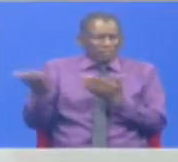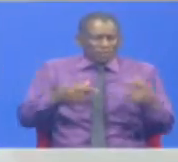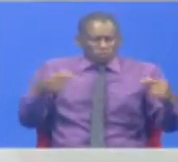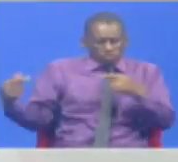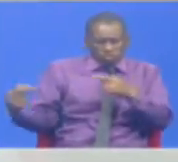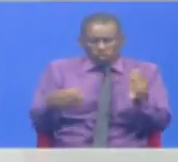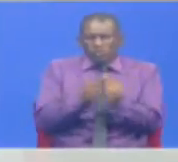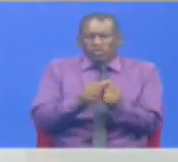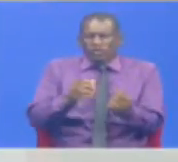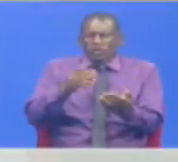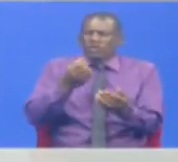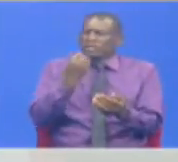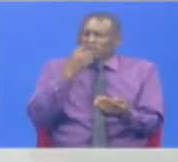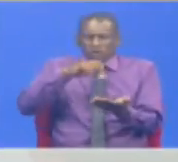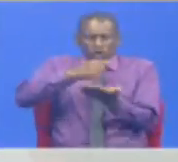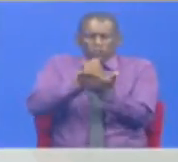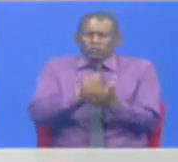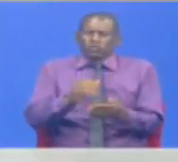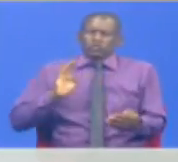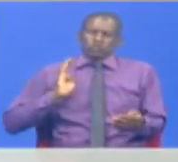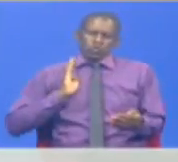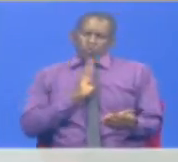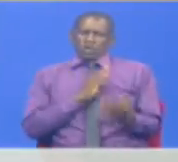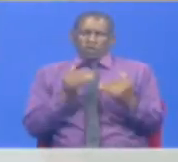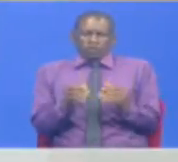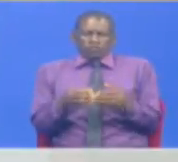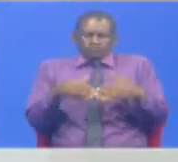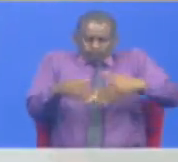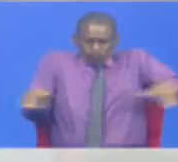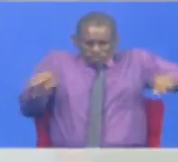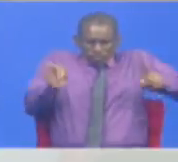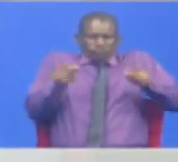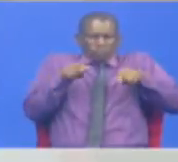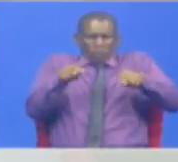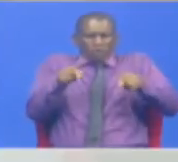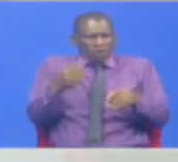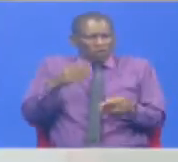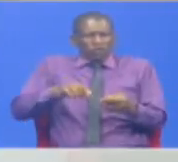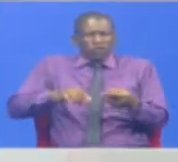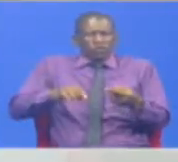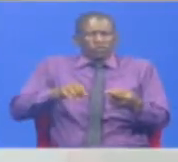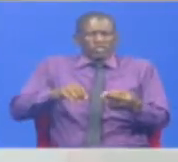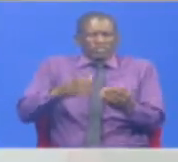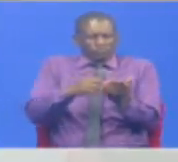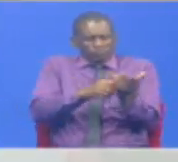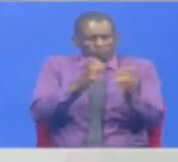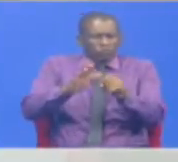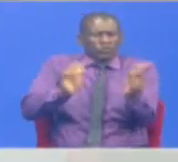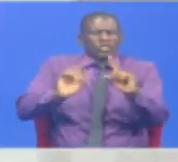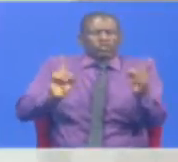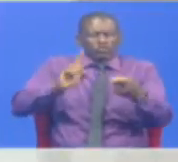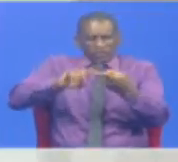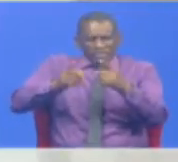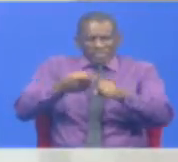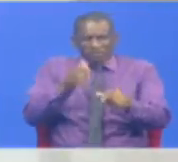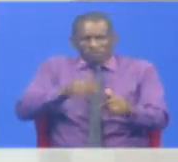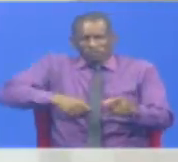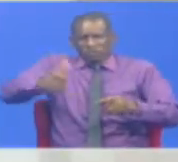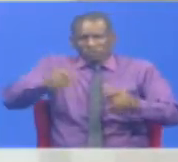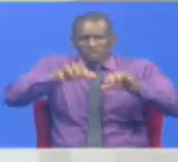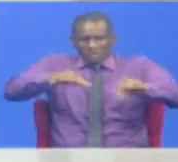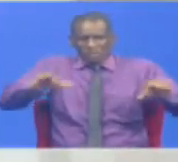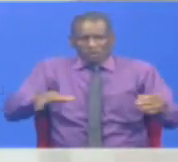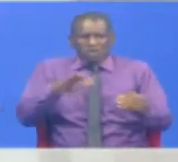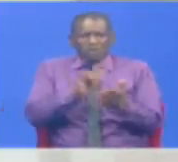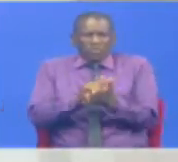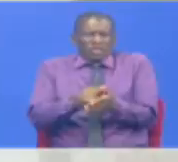Pharmacy and Poisons Board now absolving itself from blame for the substandard sanitizers that ended up in the market. For that, I may